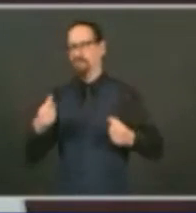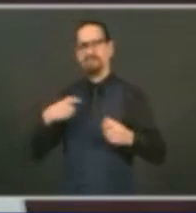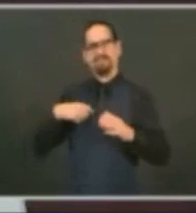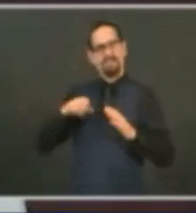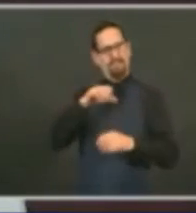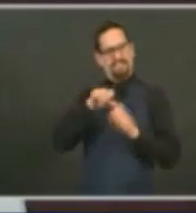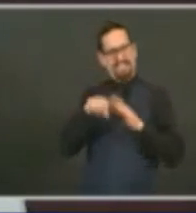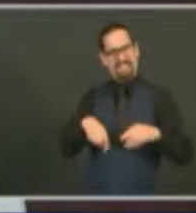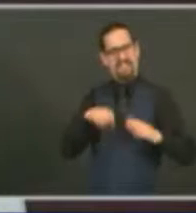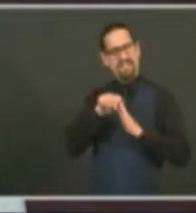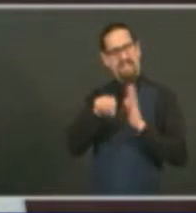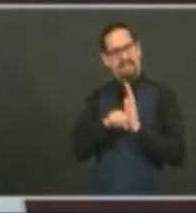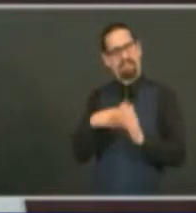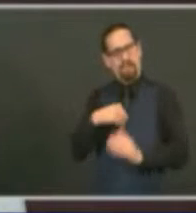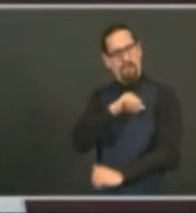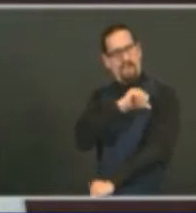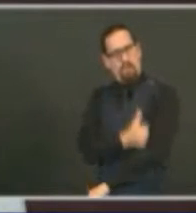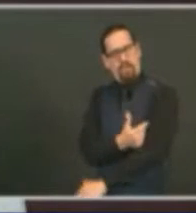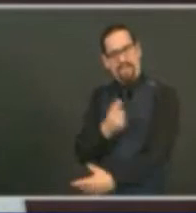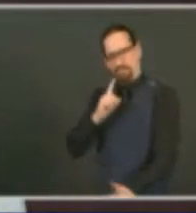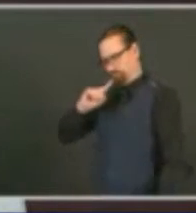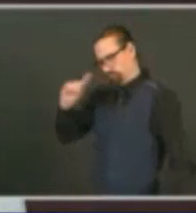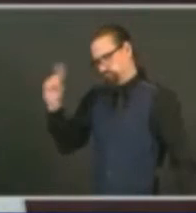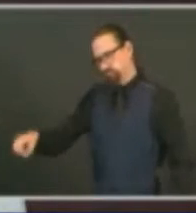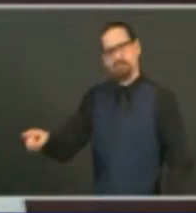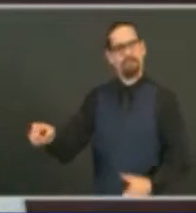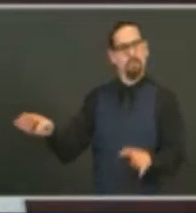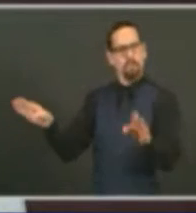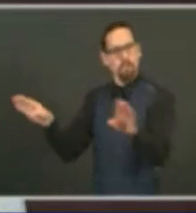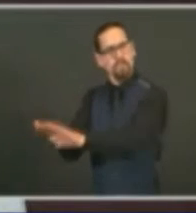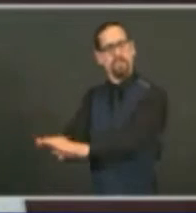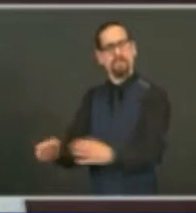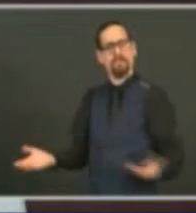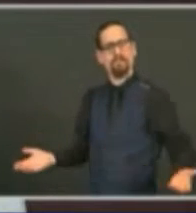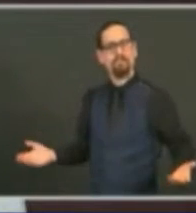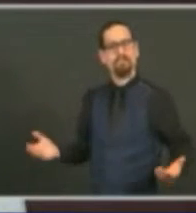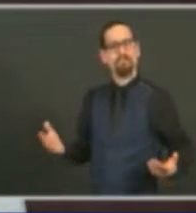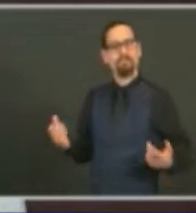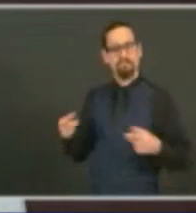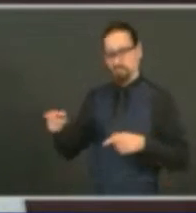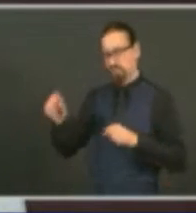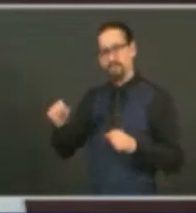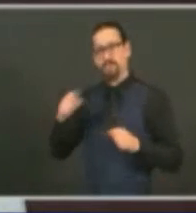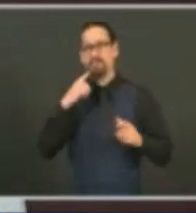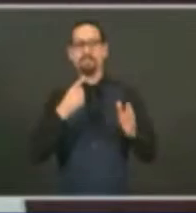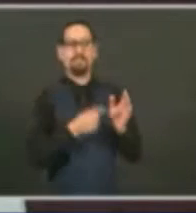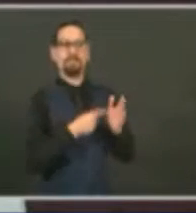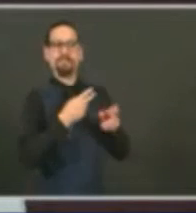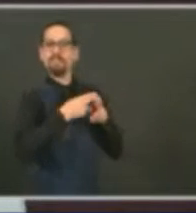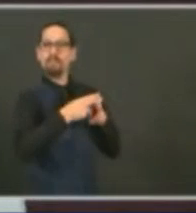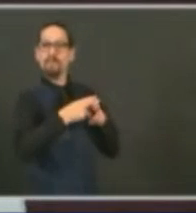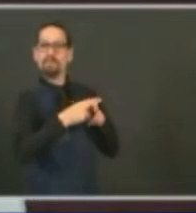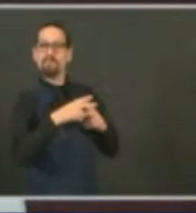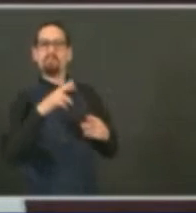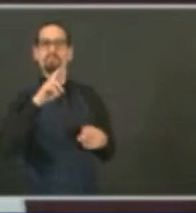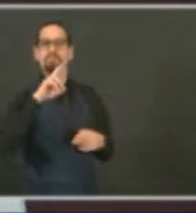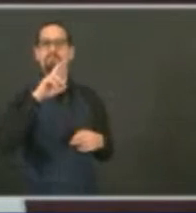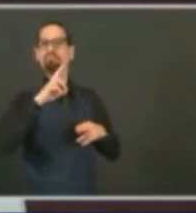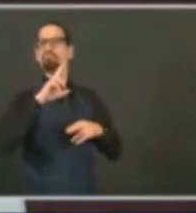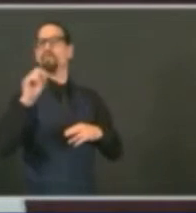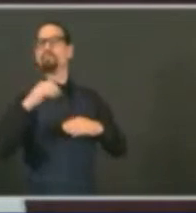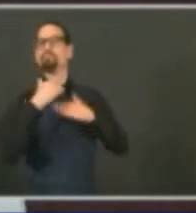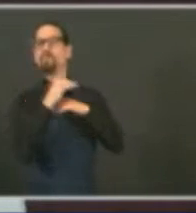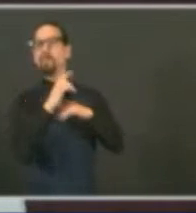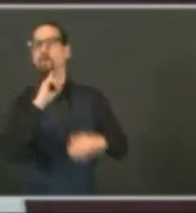is possible that under such circumstances, as you describe, a temporary restraining order will be sought. Governor, what do you think of these